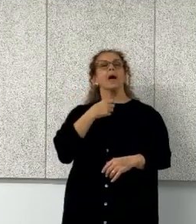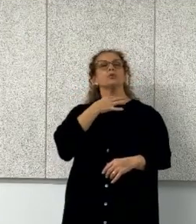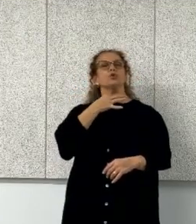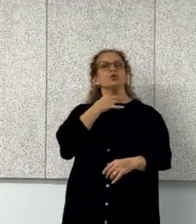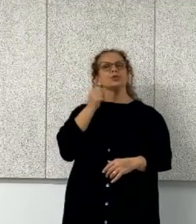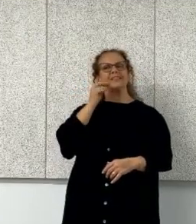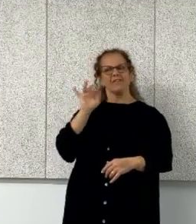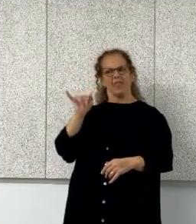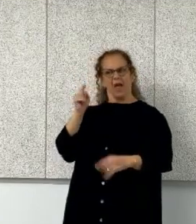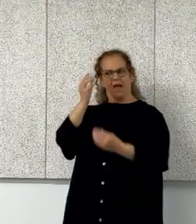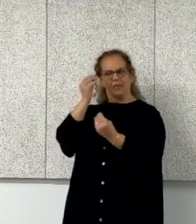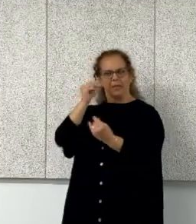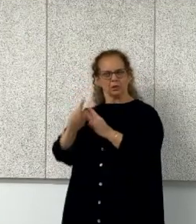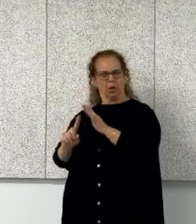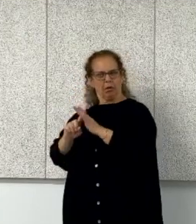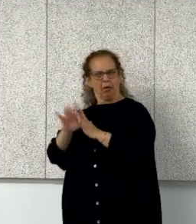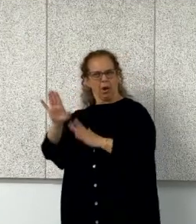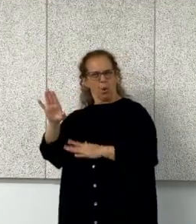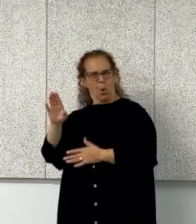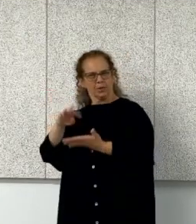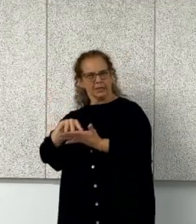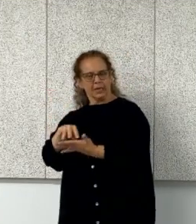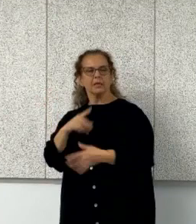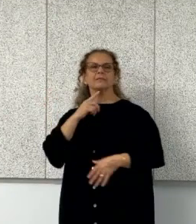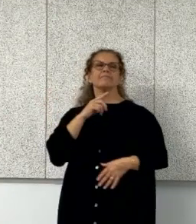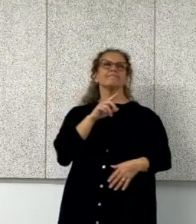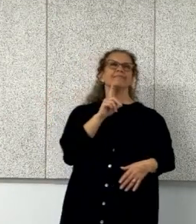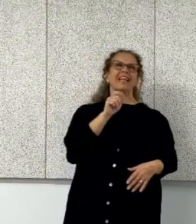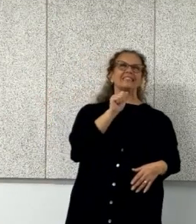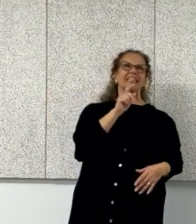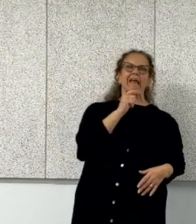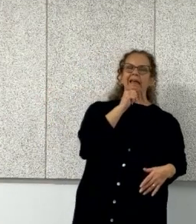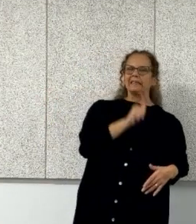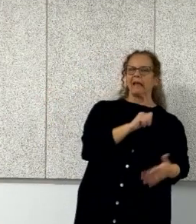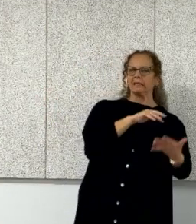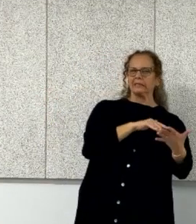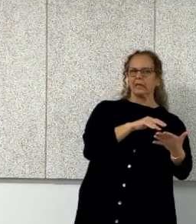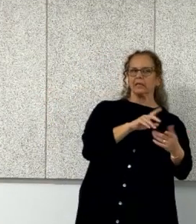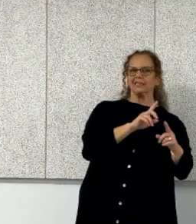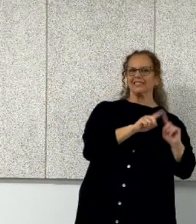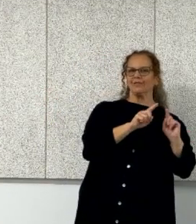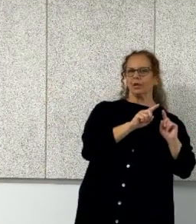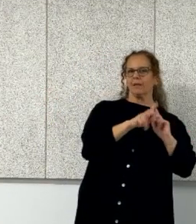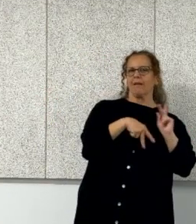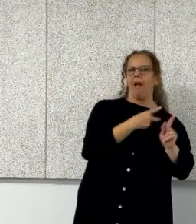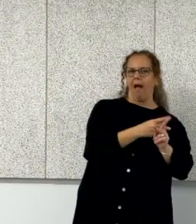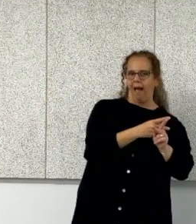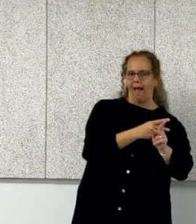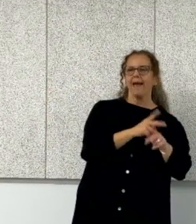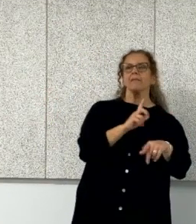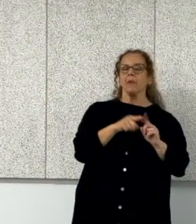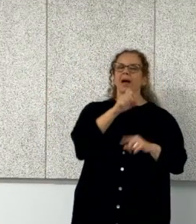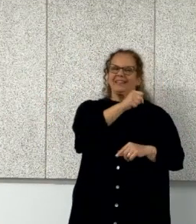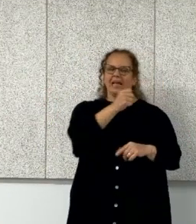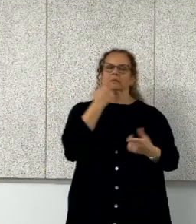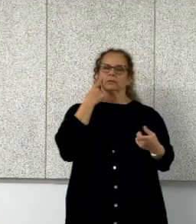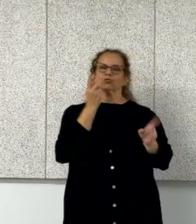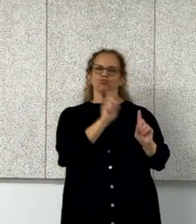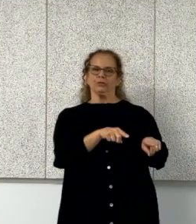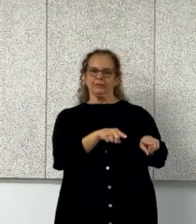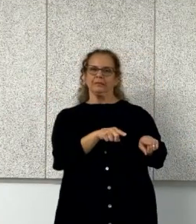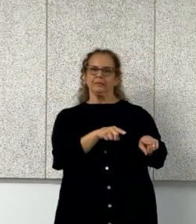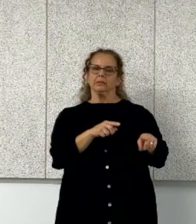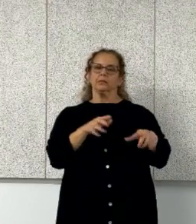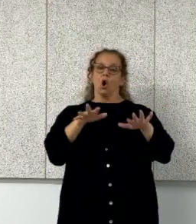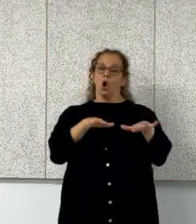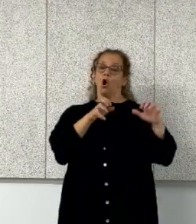up in your data. But yeah, the ABA study did not break it down by subs types, but I can very much affirm what you're saying, yeah. That audiences want flexibility,